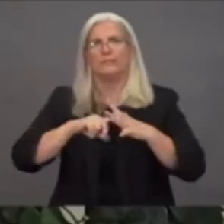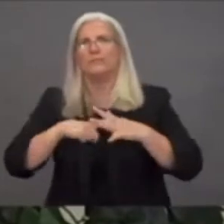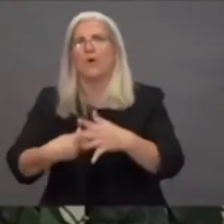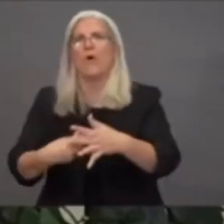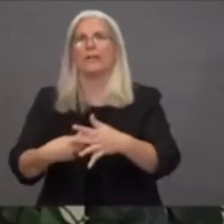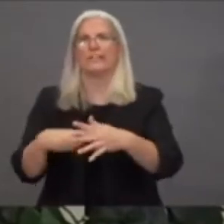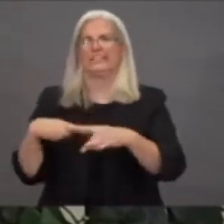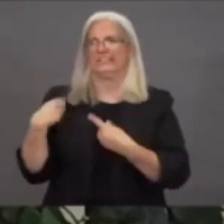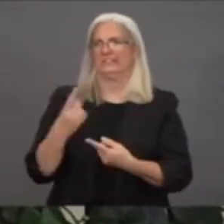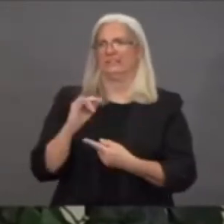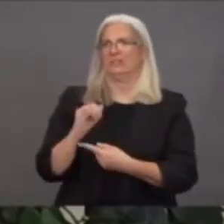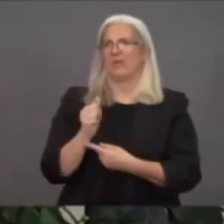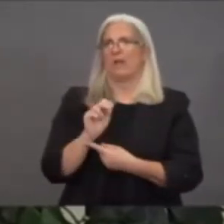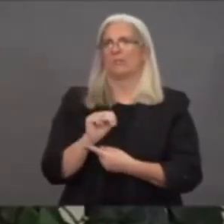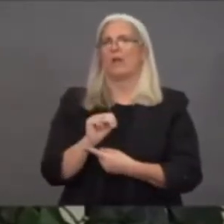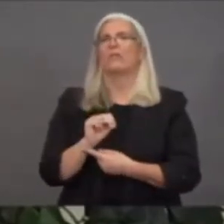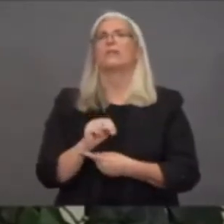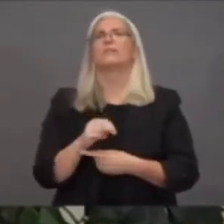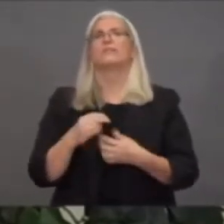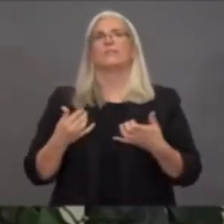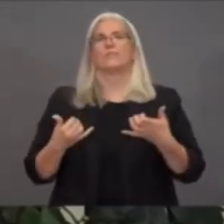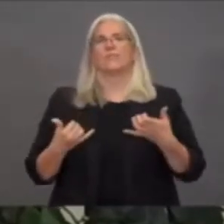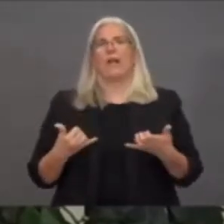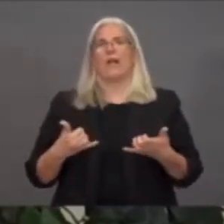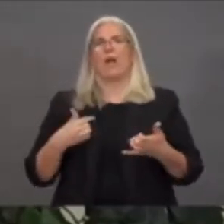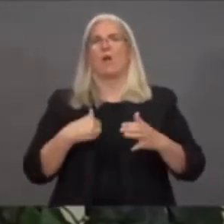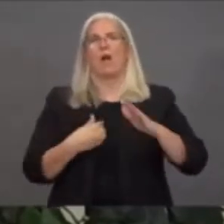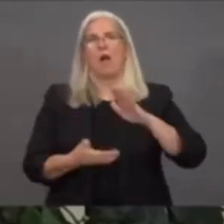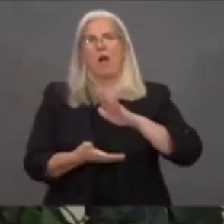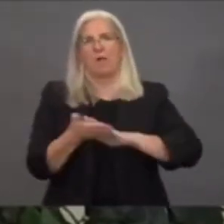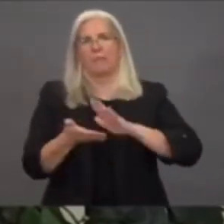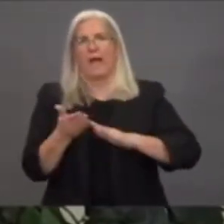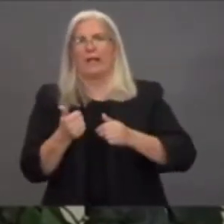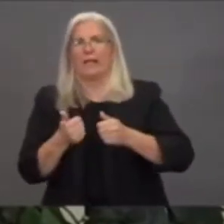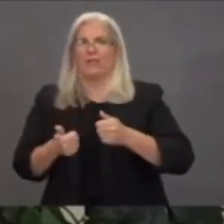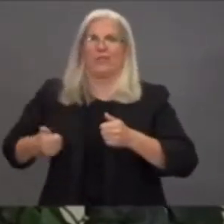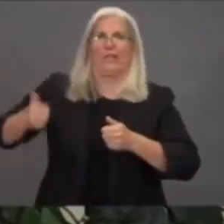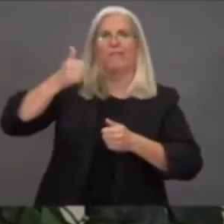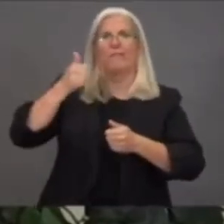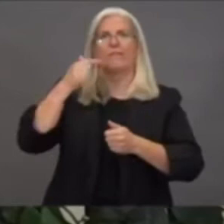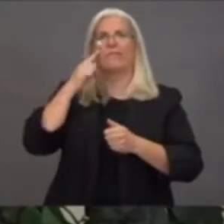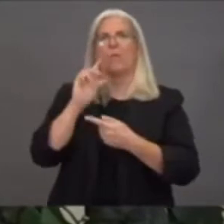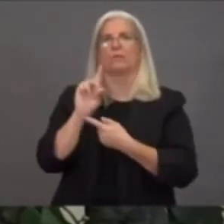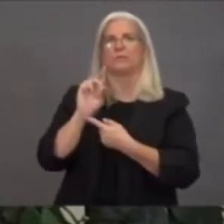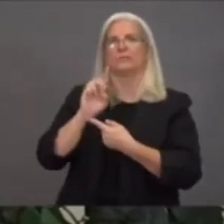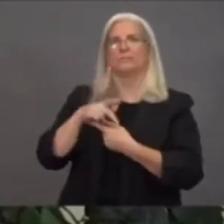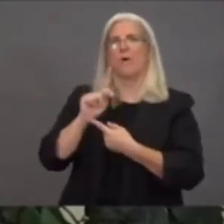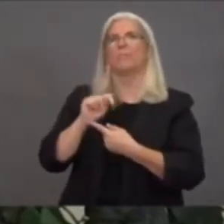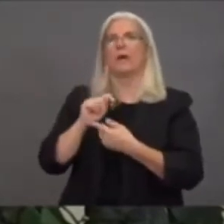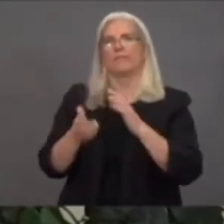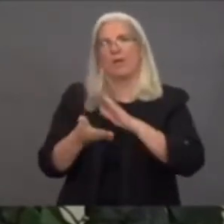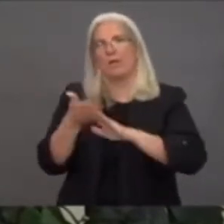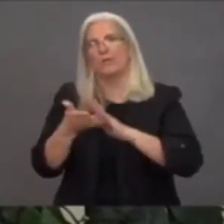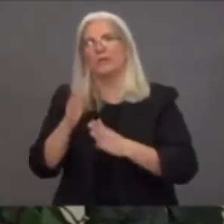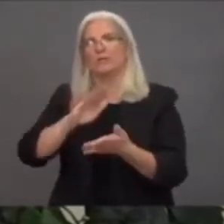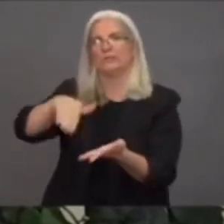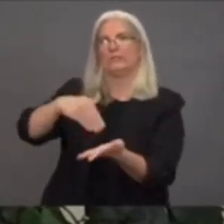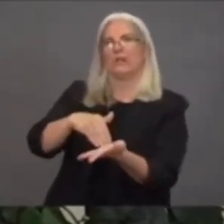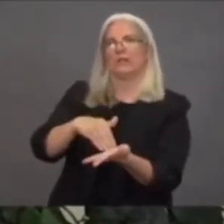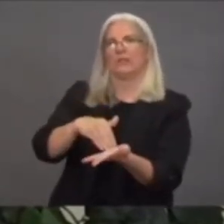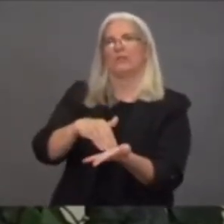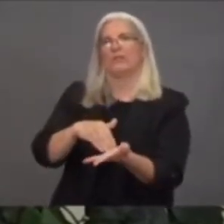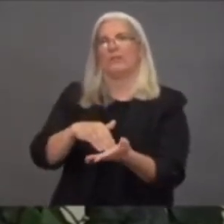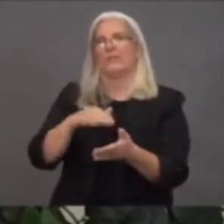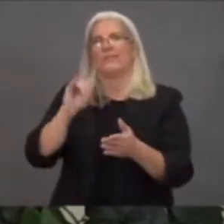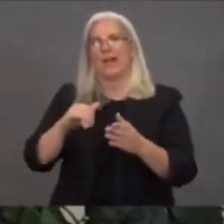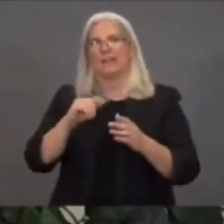currently, I am the Operations Chief for the Department Operations Center, which is the main unit in our